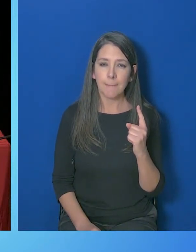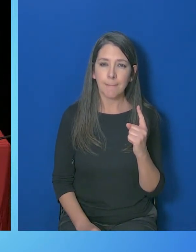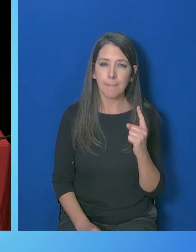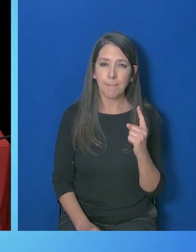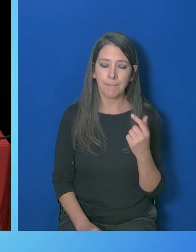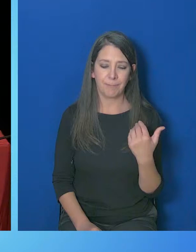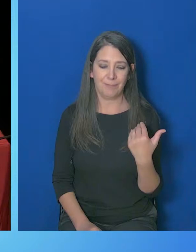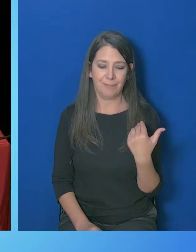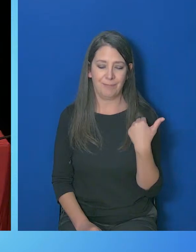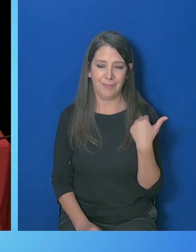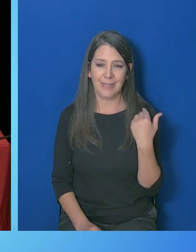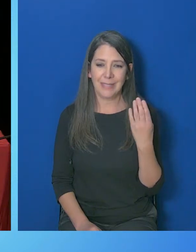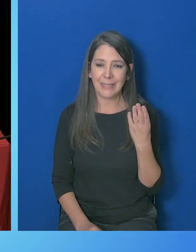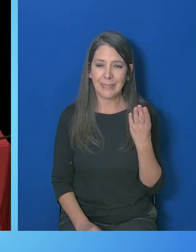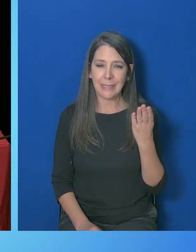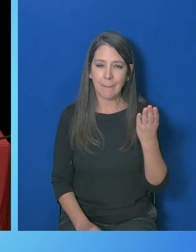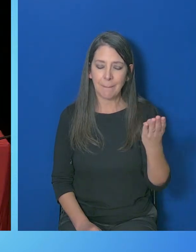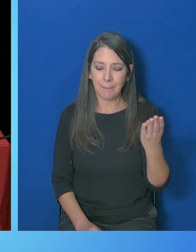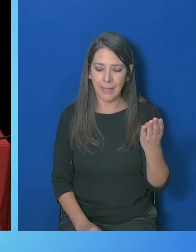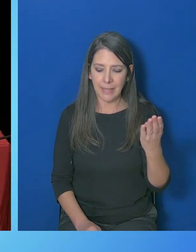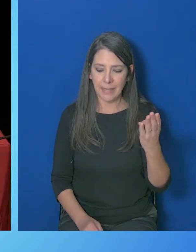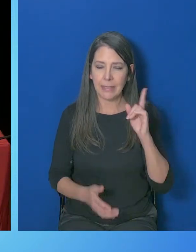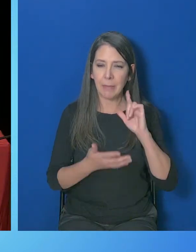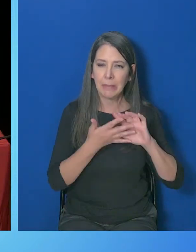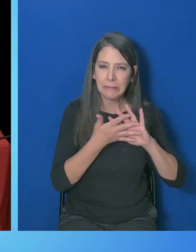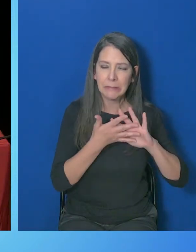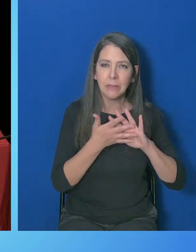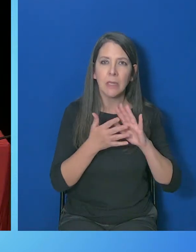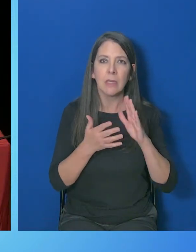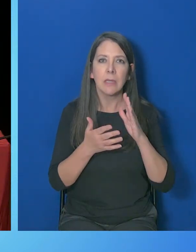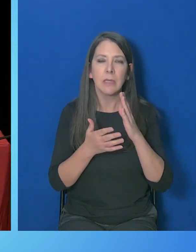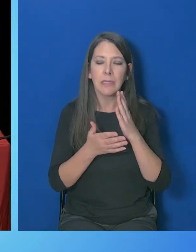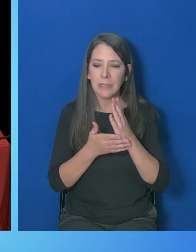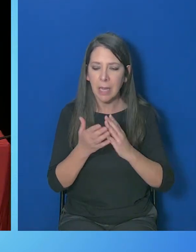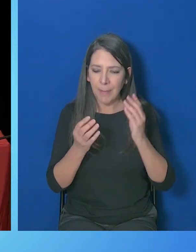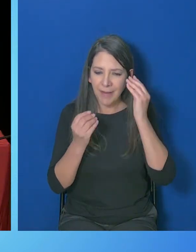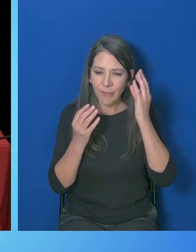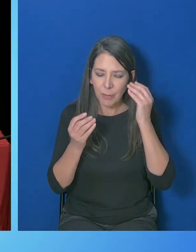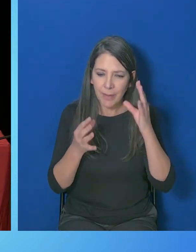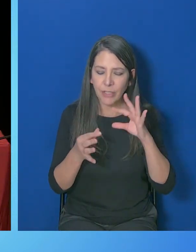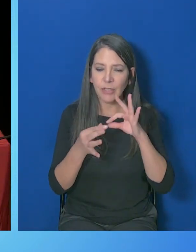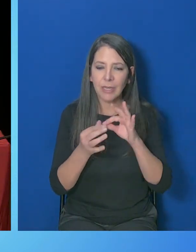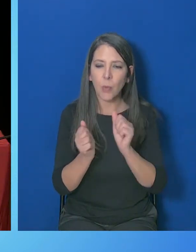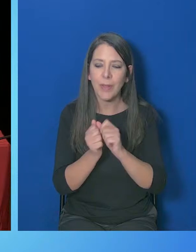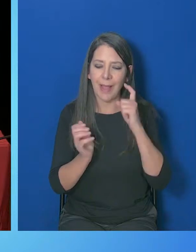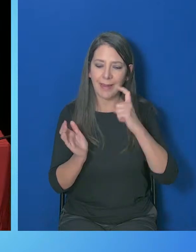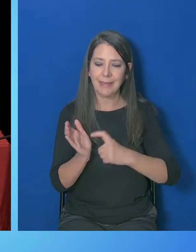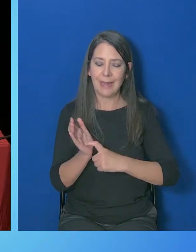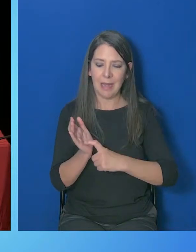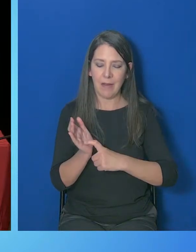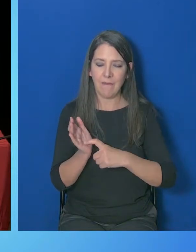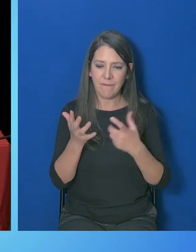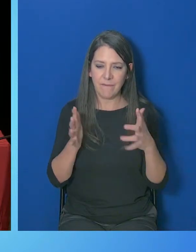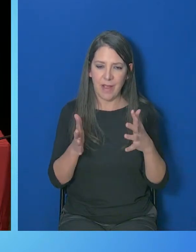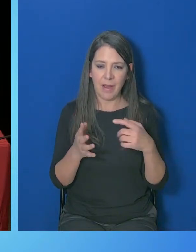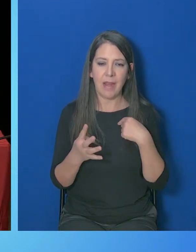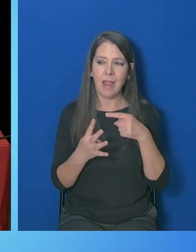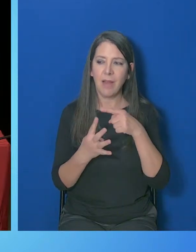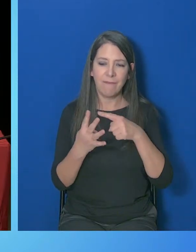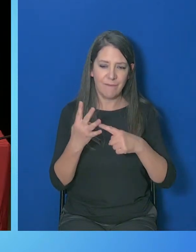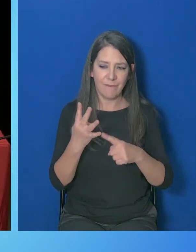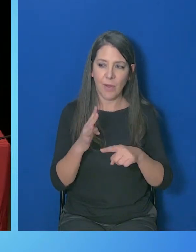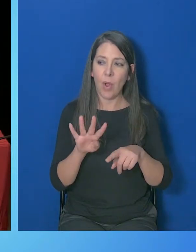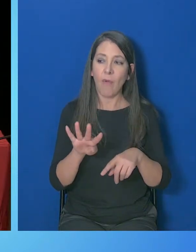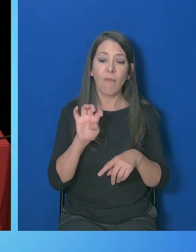was recently submitted to the Department of Education and identified 4 students in